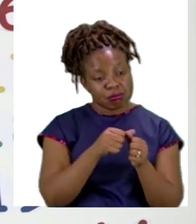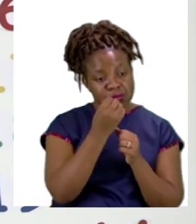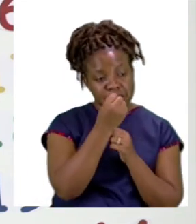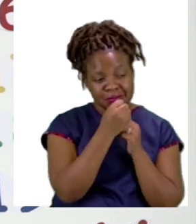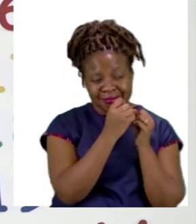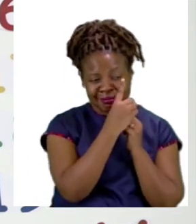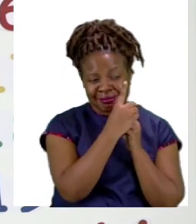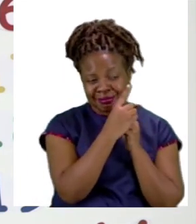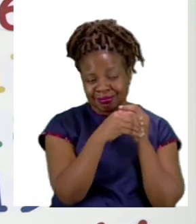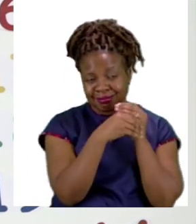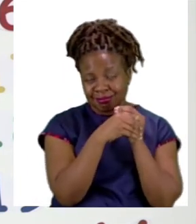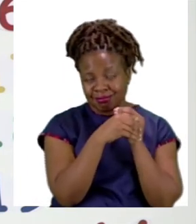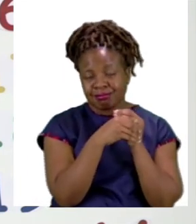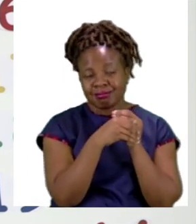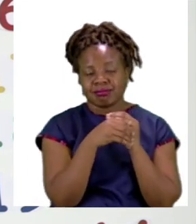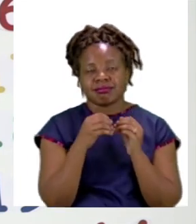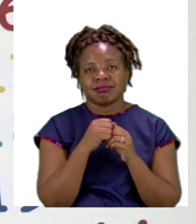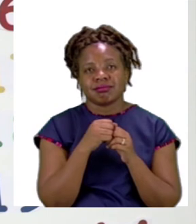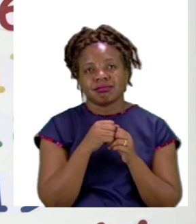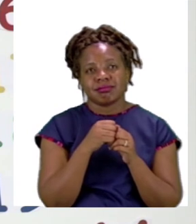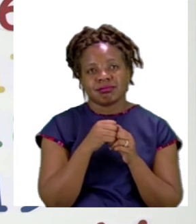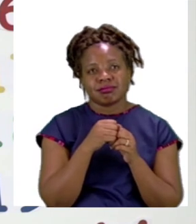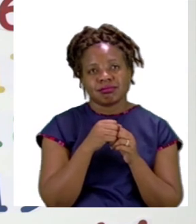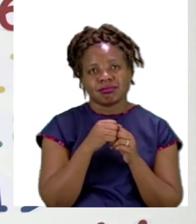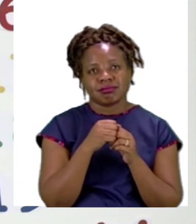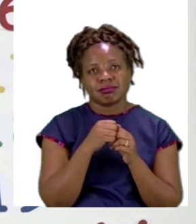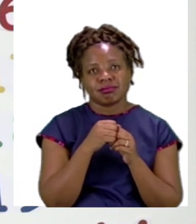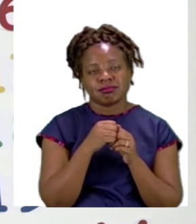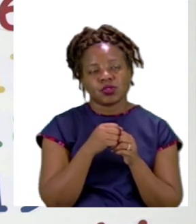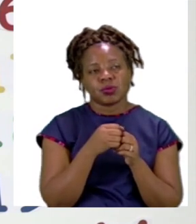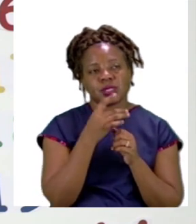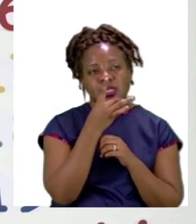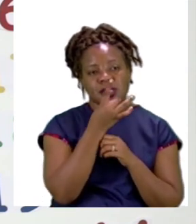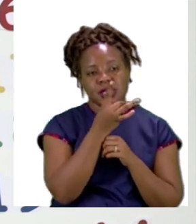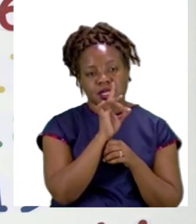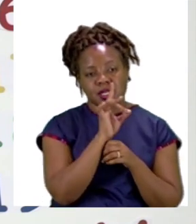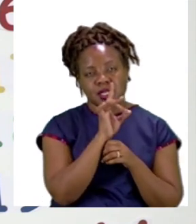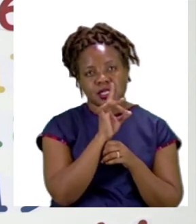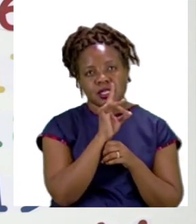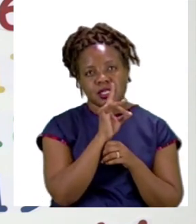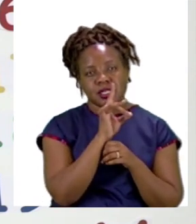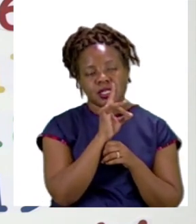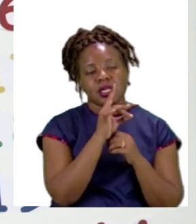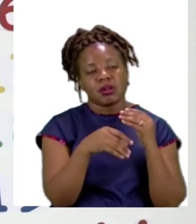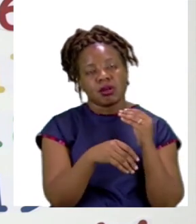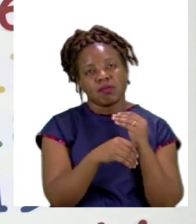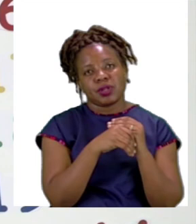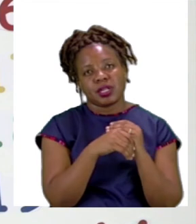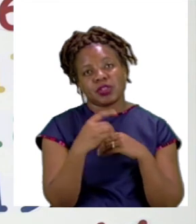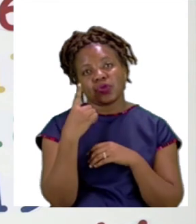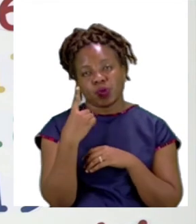we gave Grandpa Hundreds 1 more to carry for us. So he will have